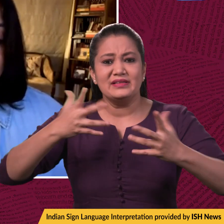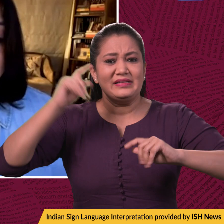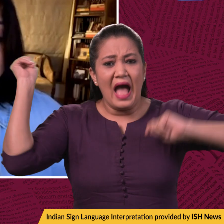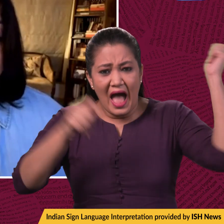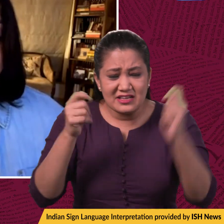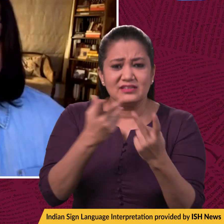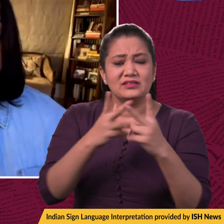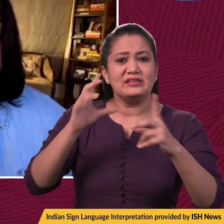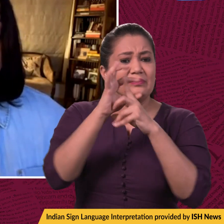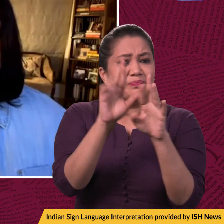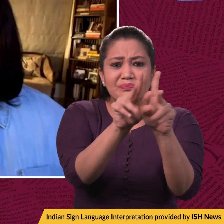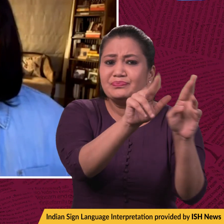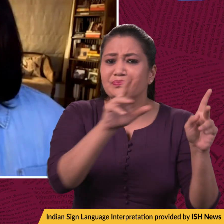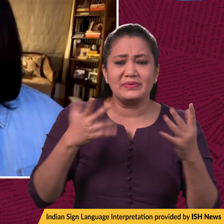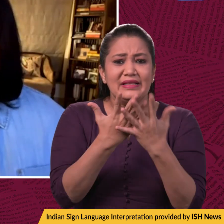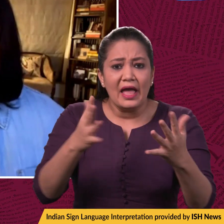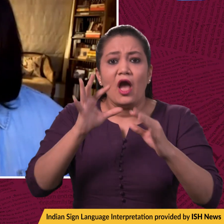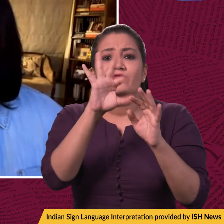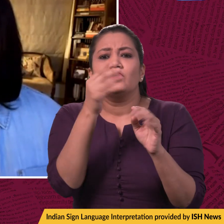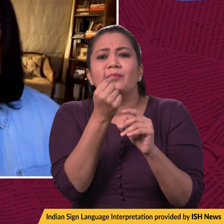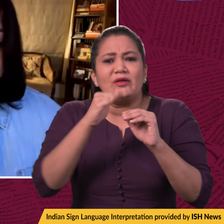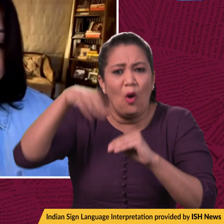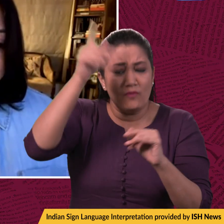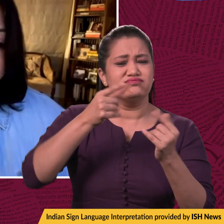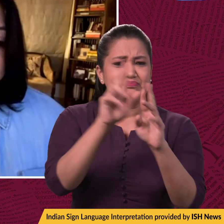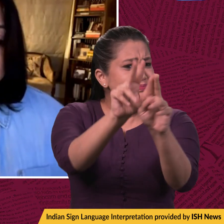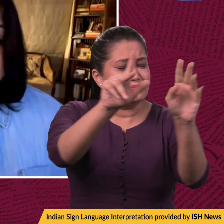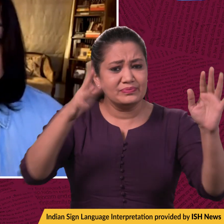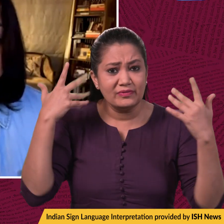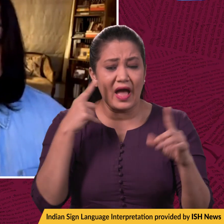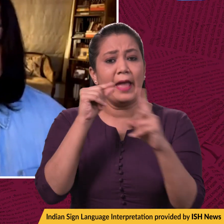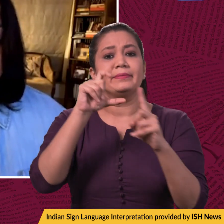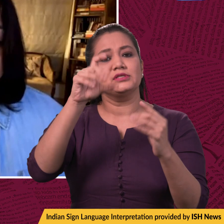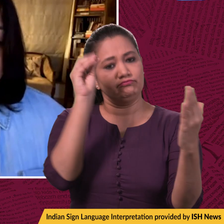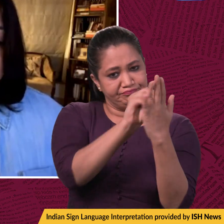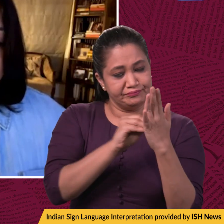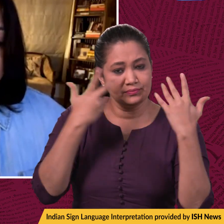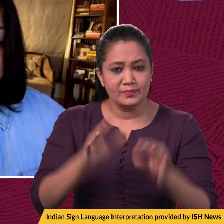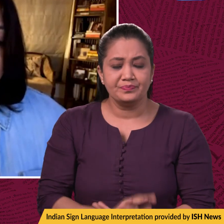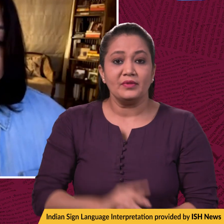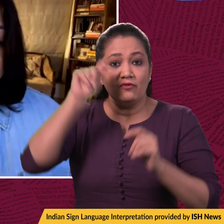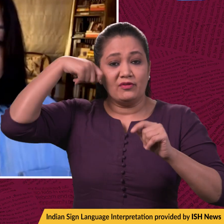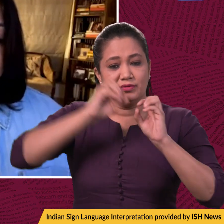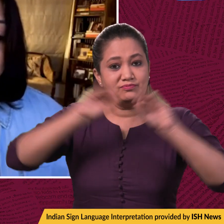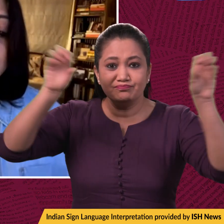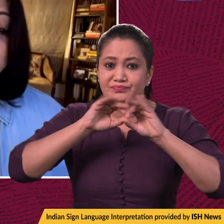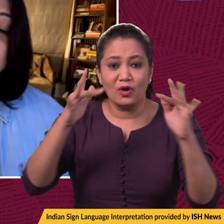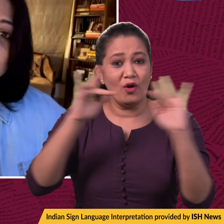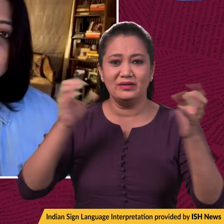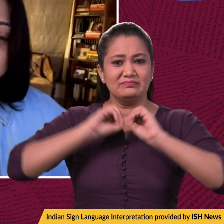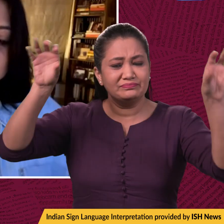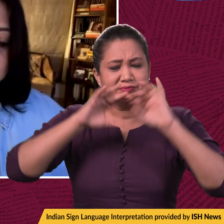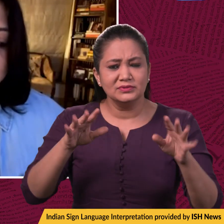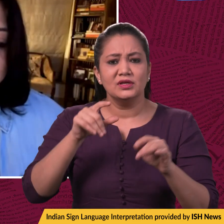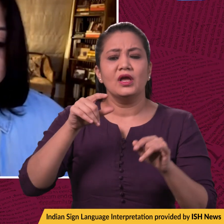weapons, causing damage amounts of more than 50 rupees under the IPC. This comes after a video was circulated online that showed a